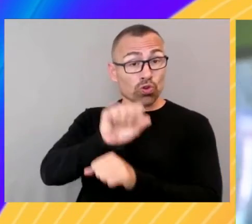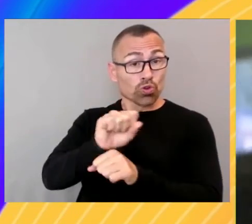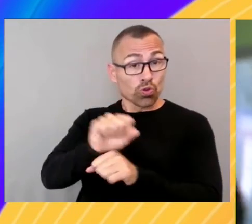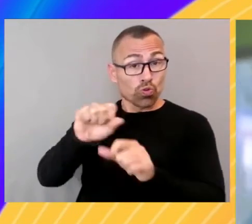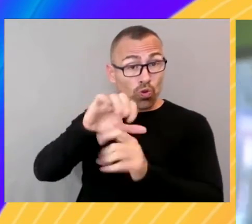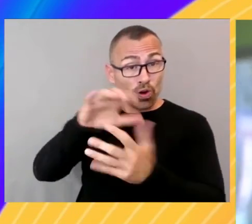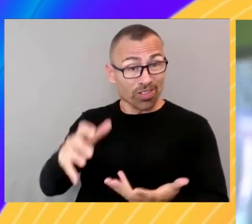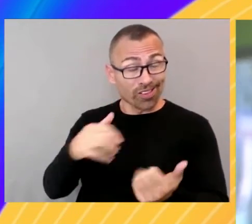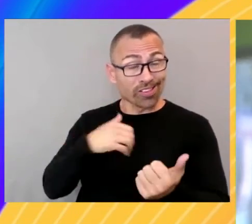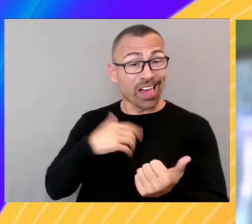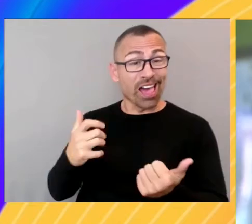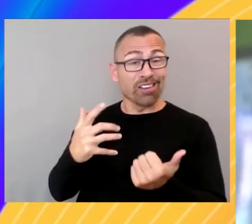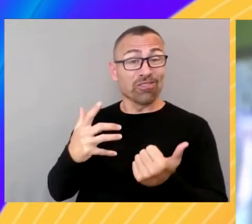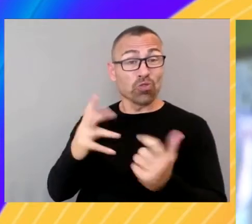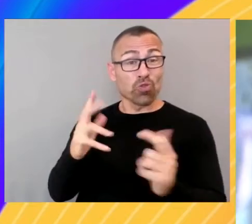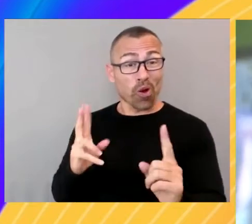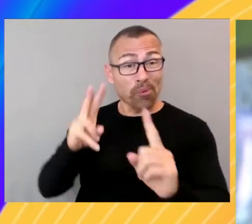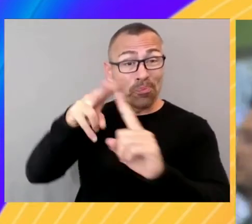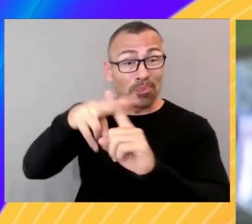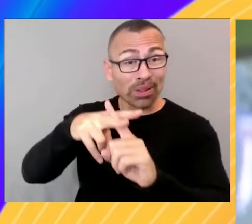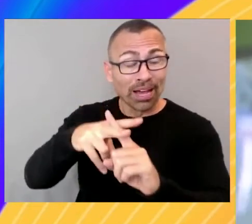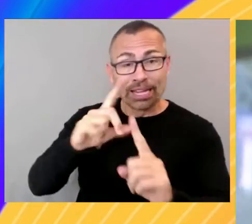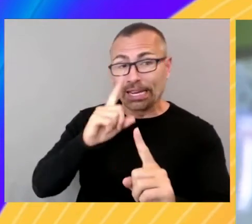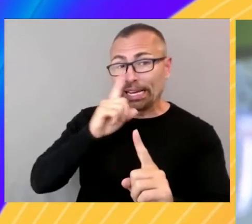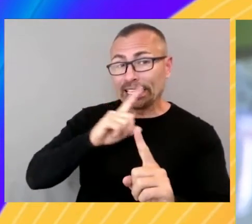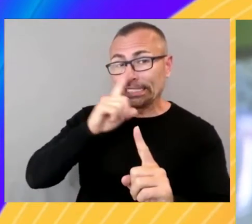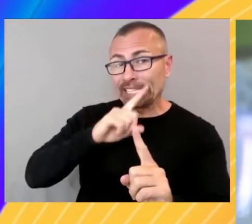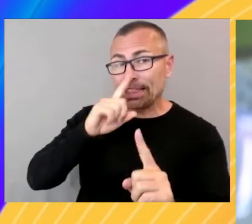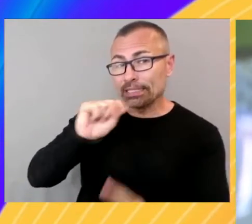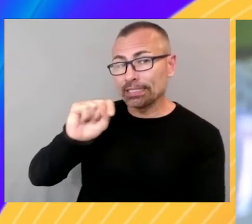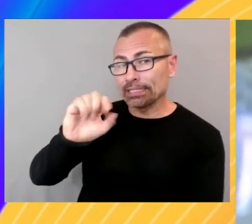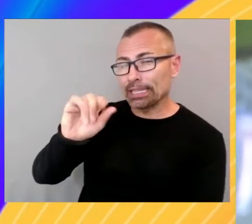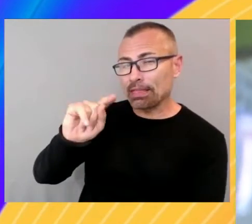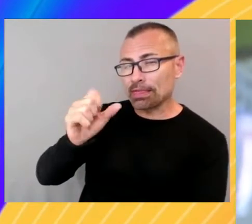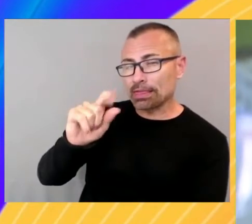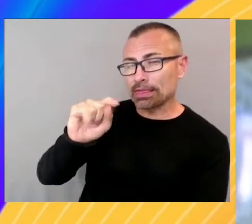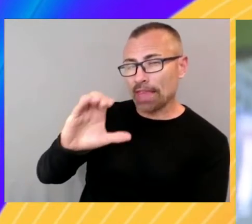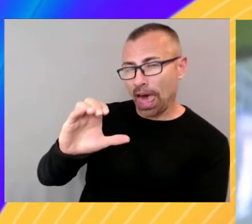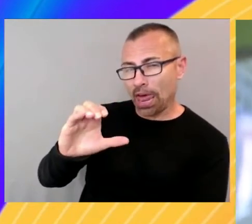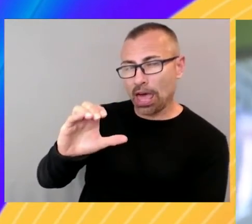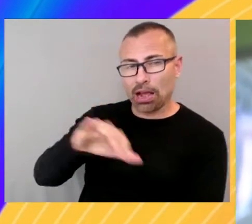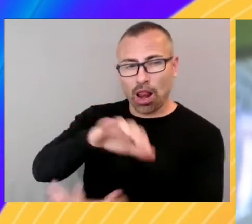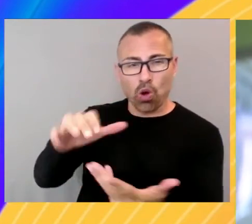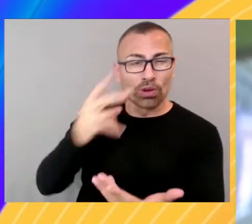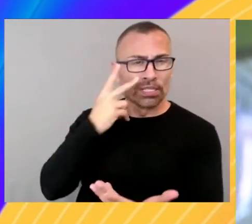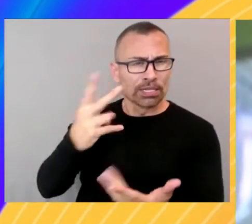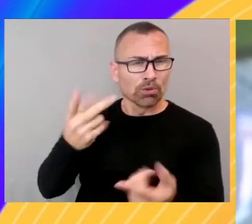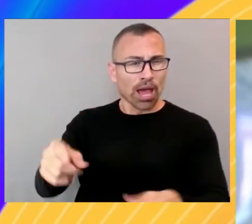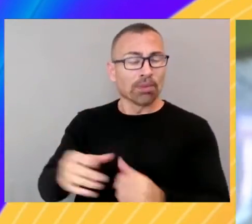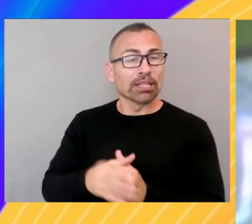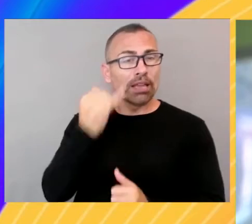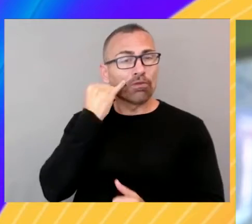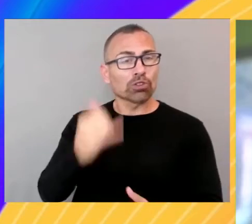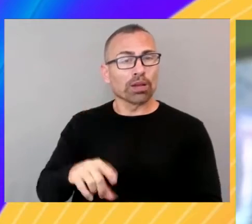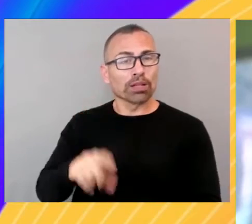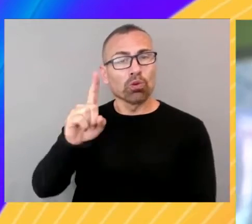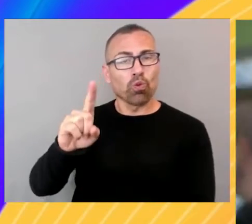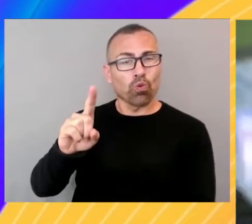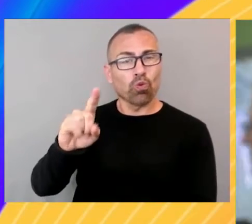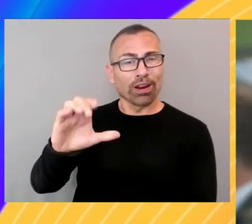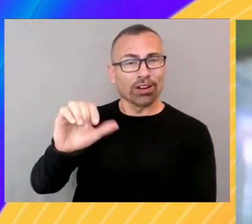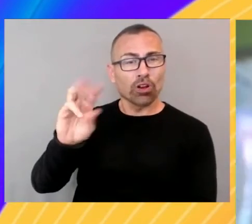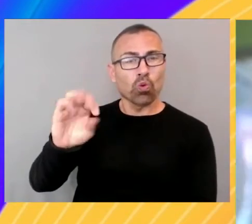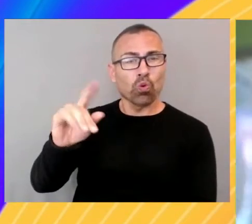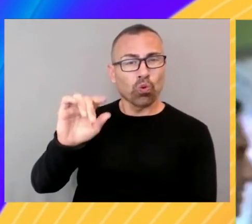behaves under expected load? So if you're expecting to process 100 widgets per second, test it with 100 widgets per second and see how it